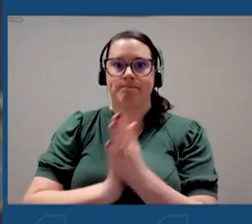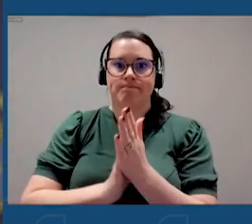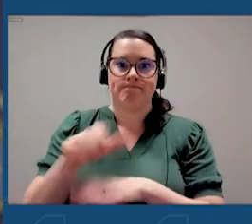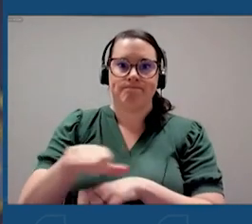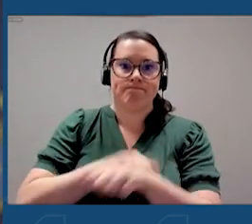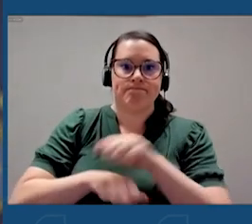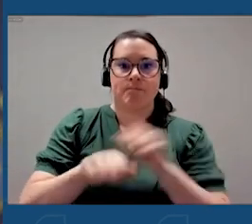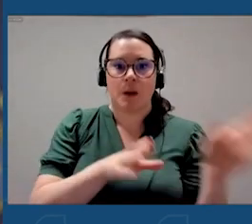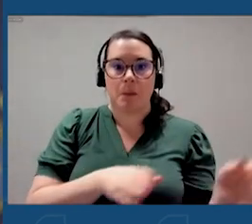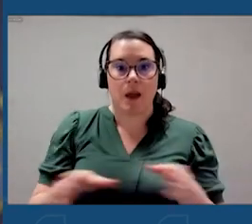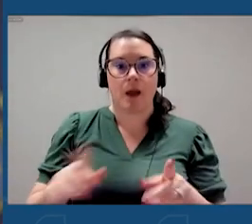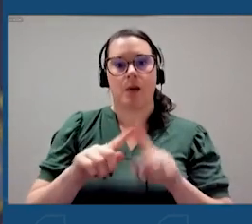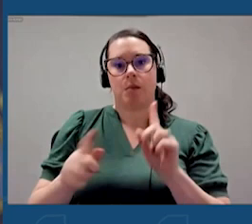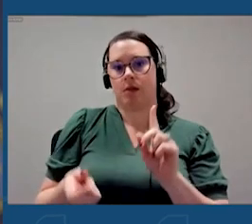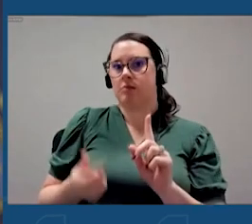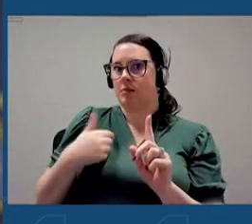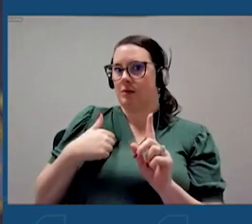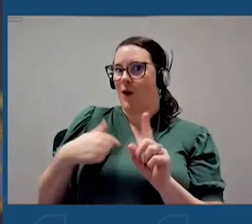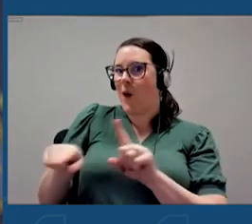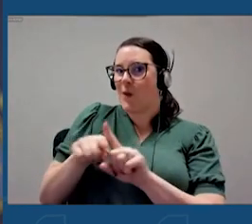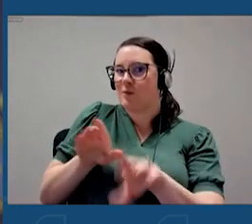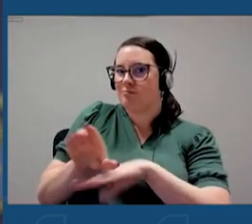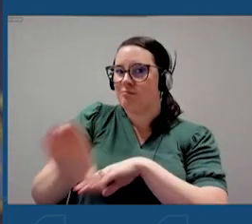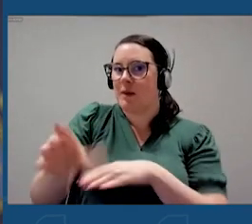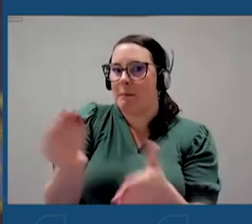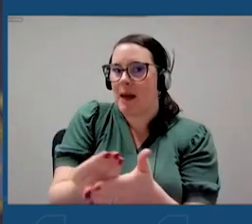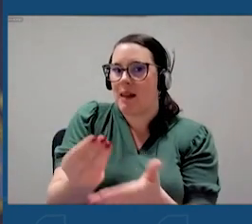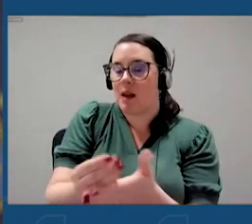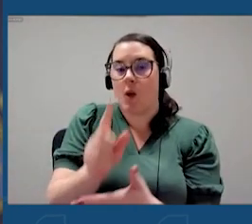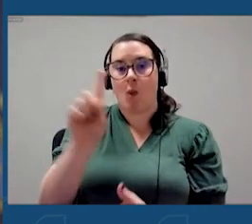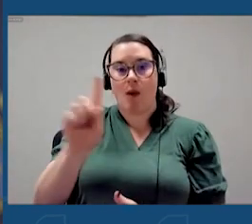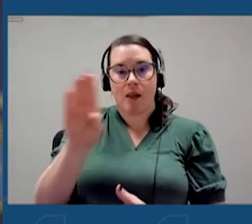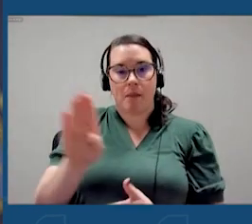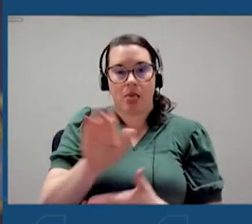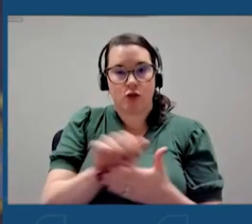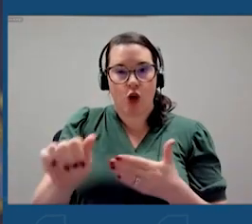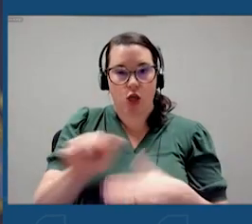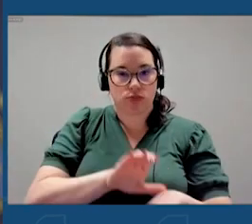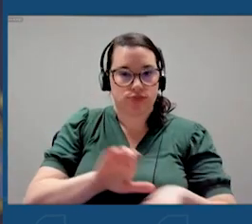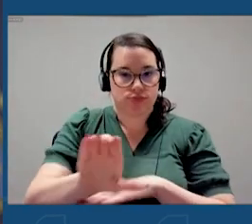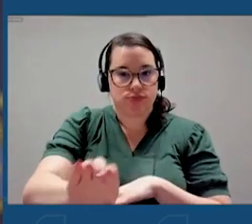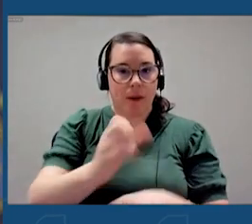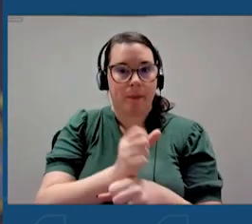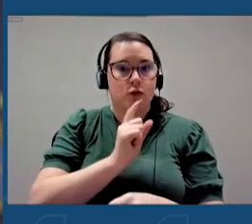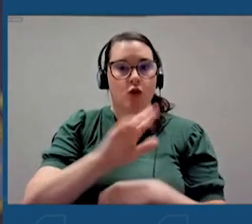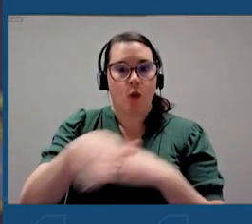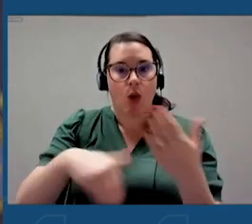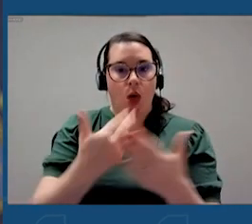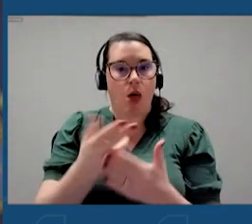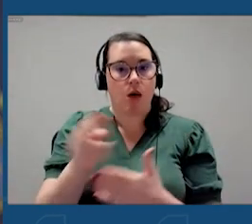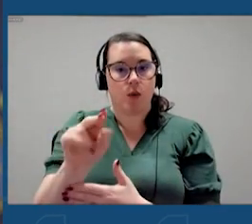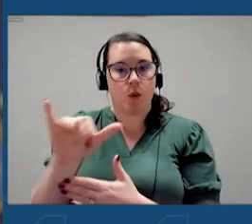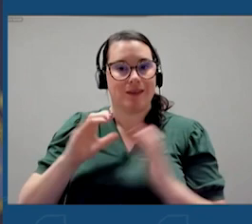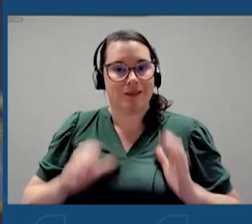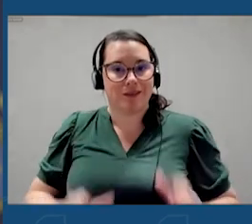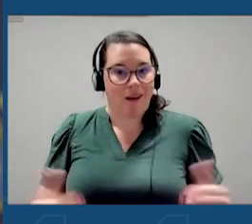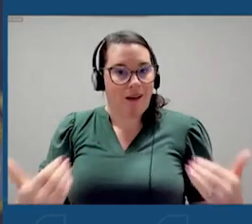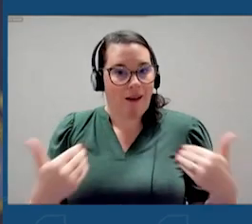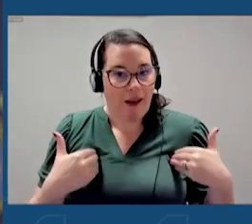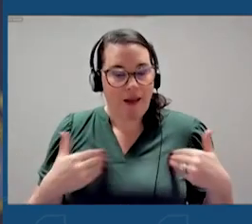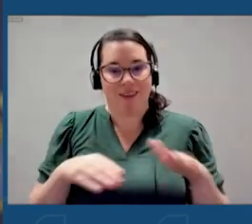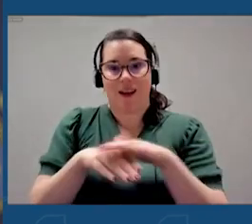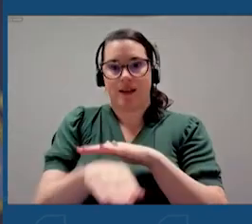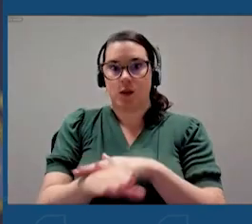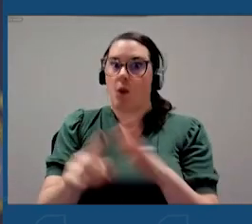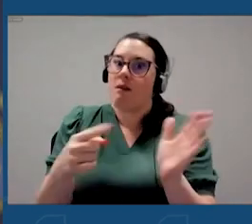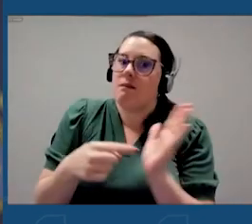also the money behind it. $1 billion investment to ensure all New Yorkers have access to affordable mental